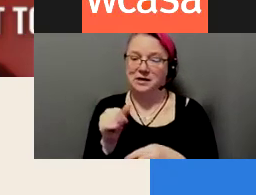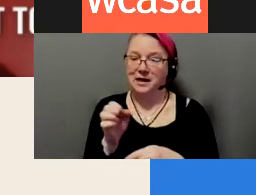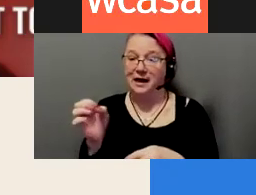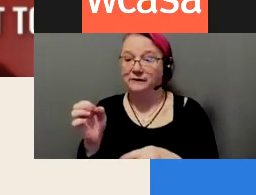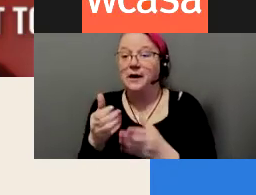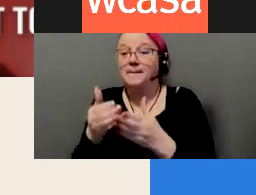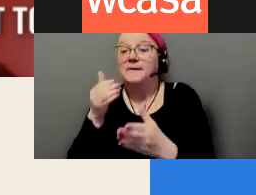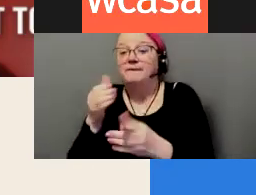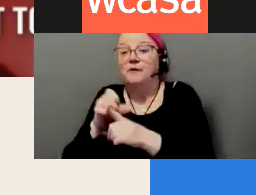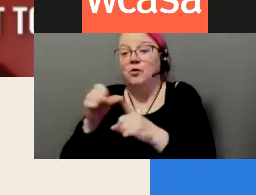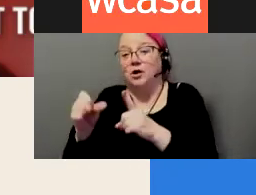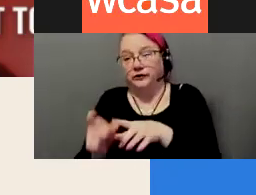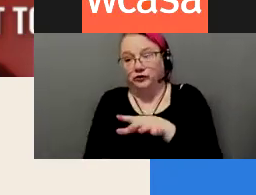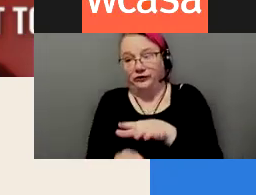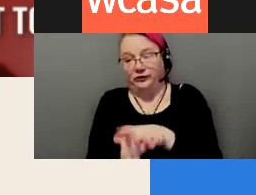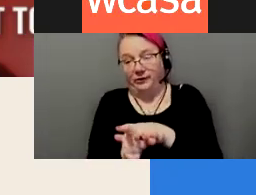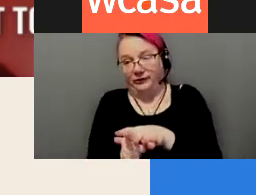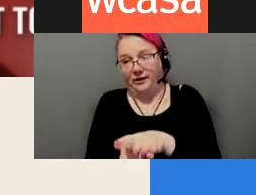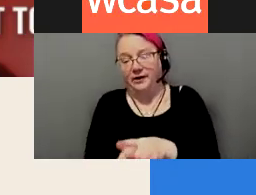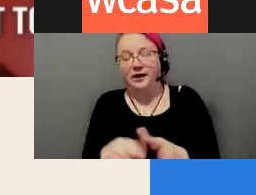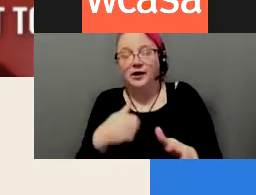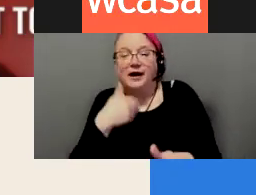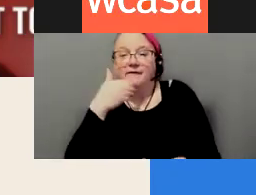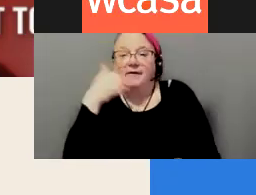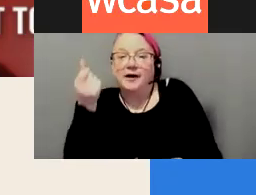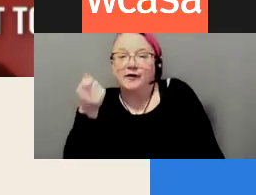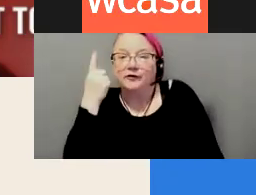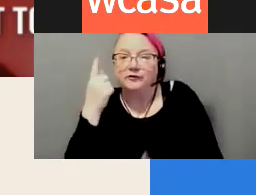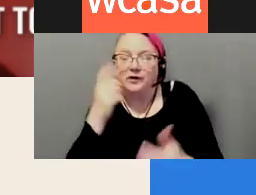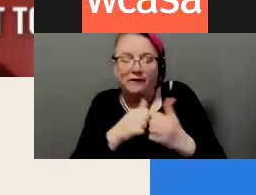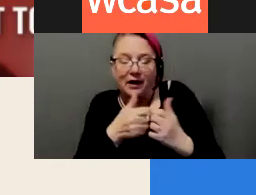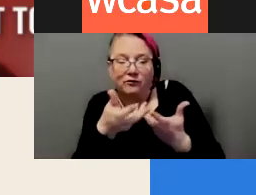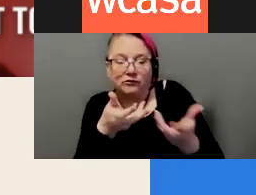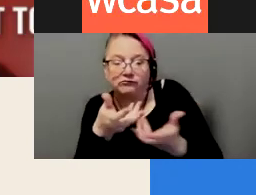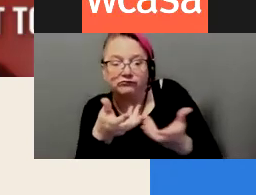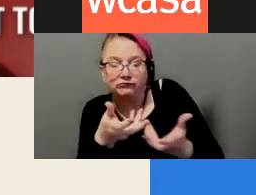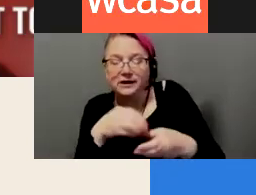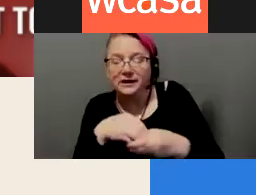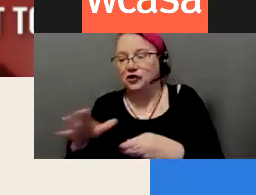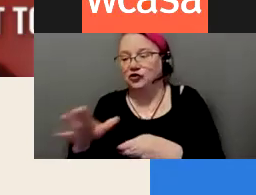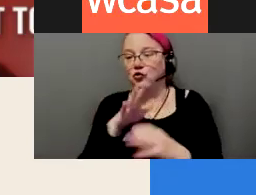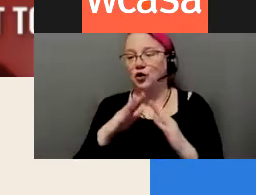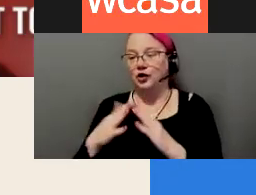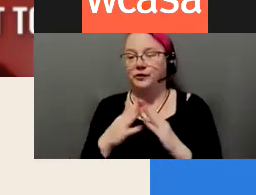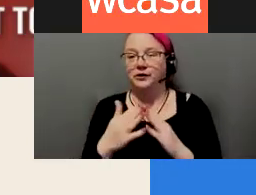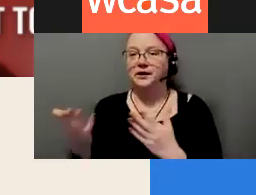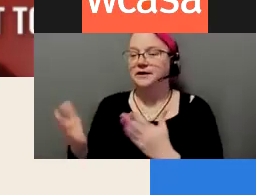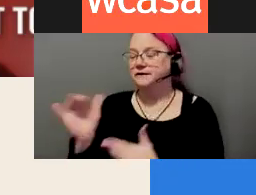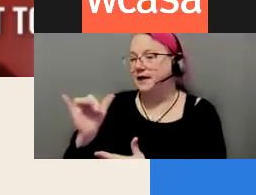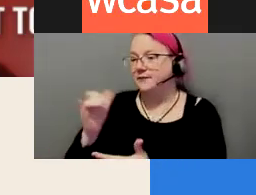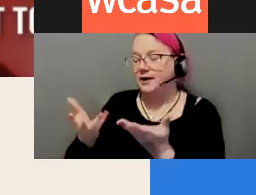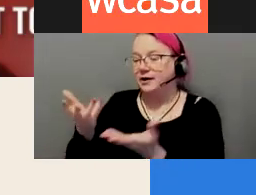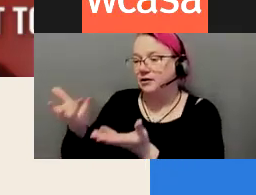situation arises, so that you have a better understanding of how they might be handled in your community. The same way that you might talk with a medical